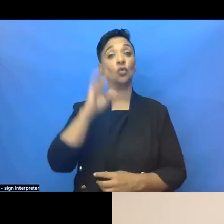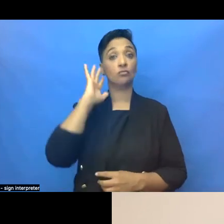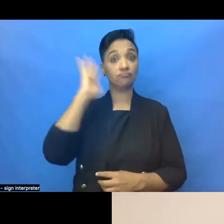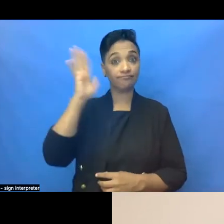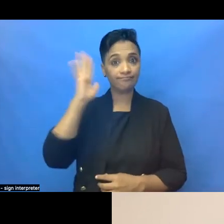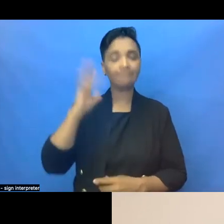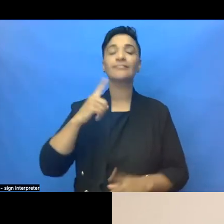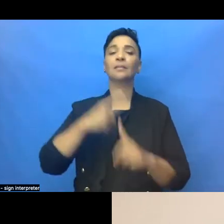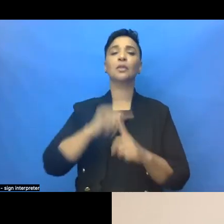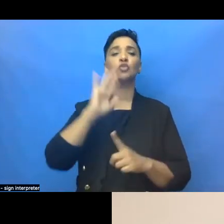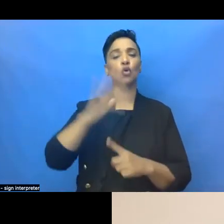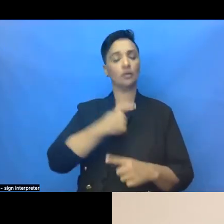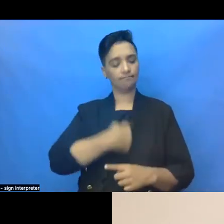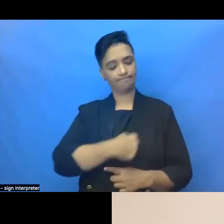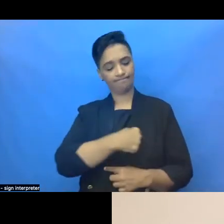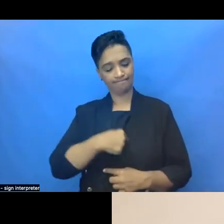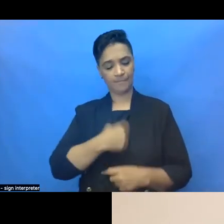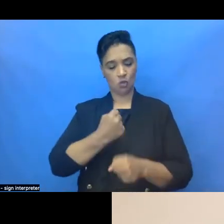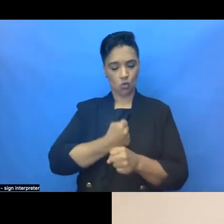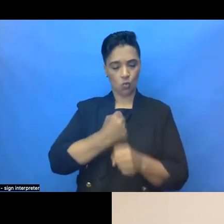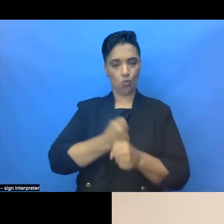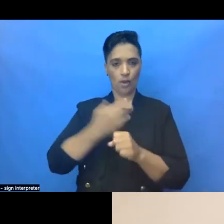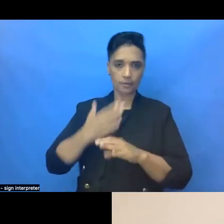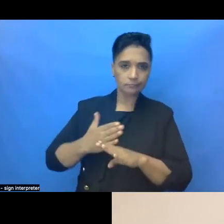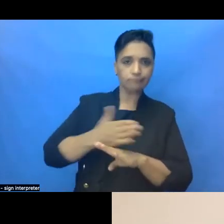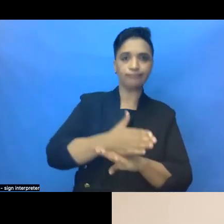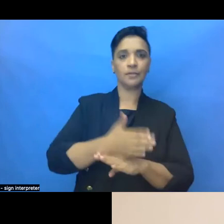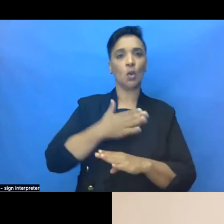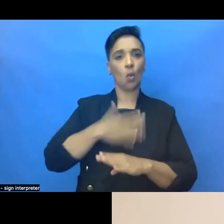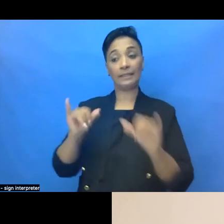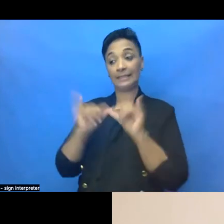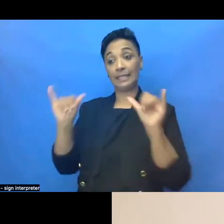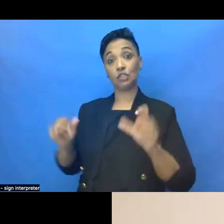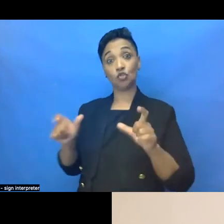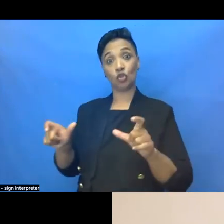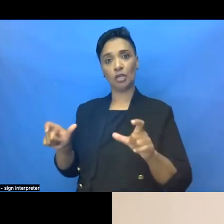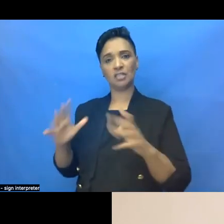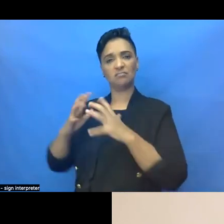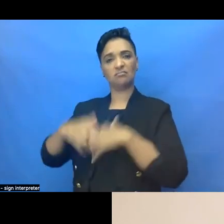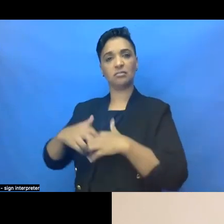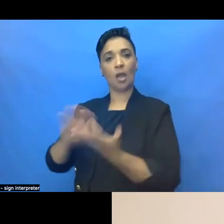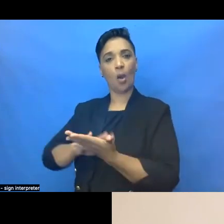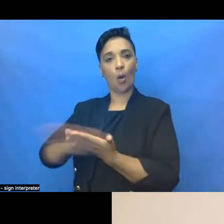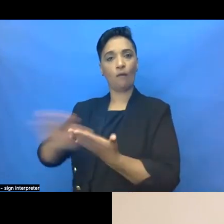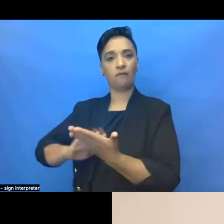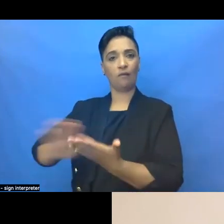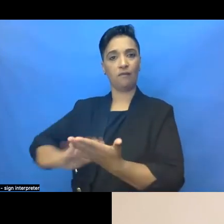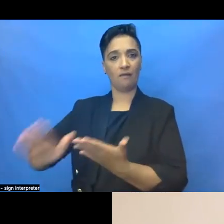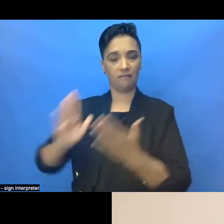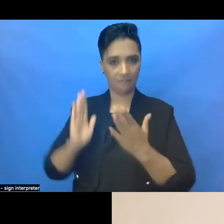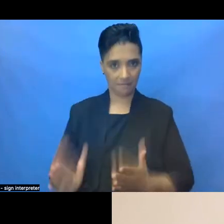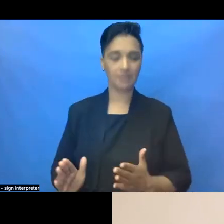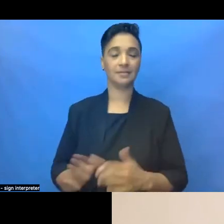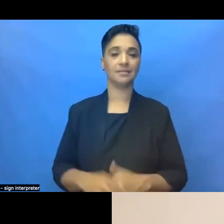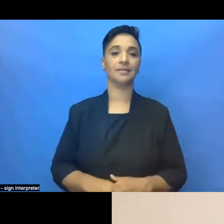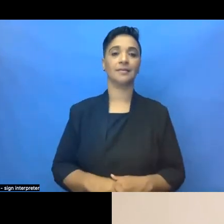committed work on promoting the institutionalization of children with disabilities and the